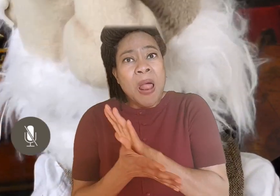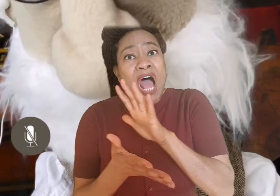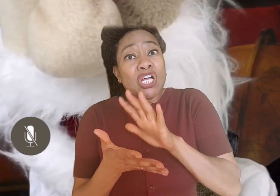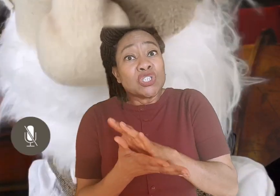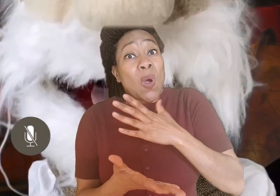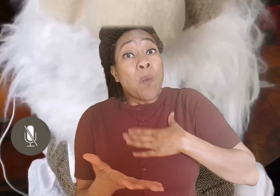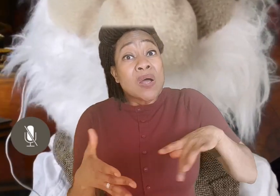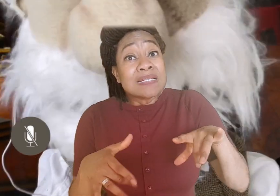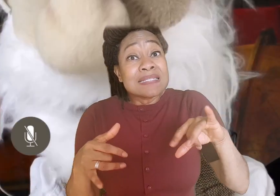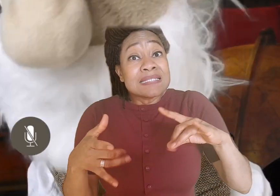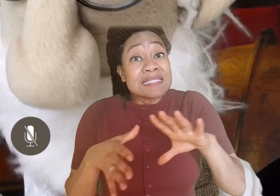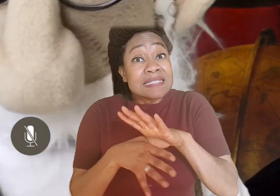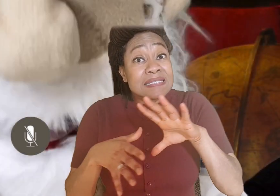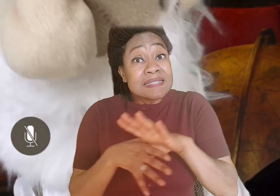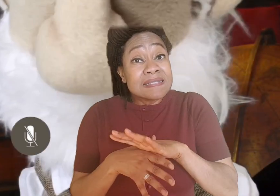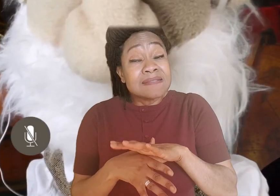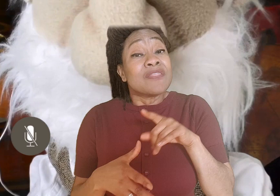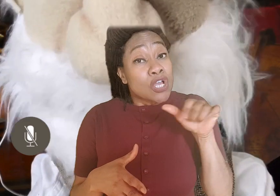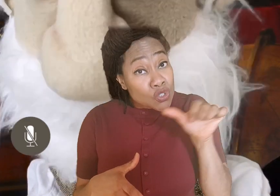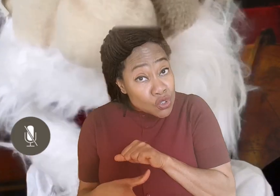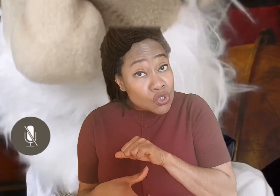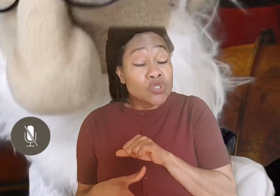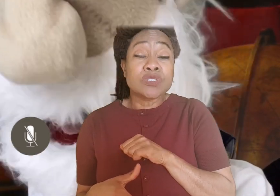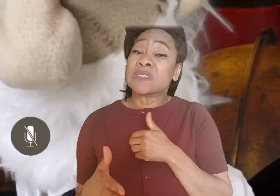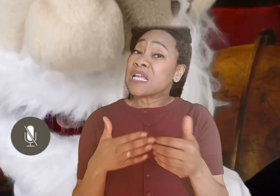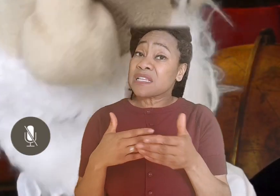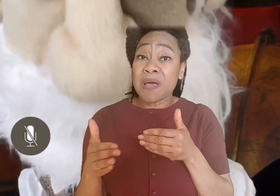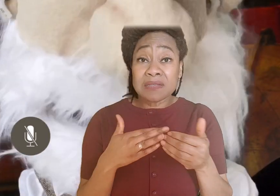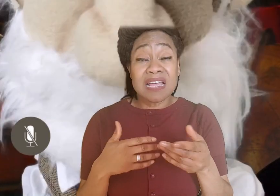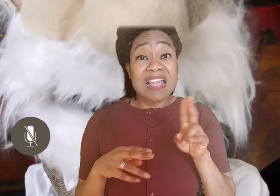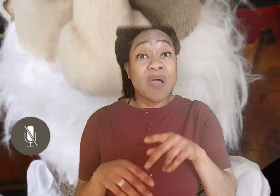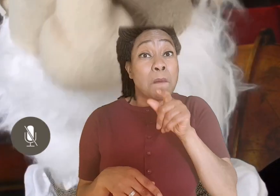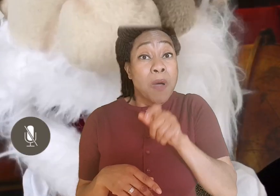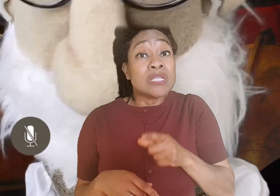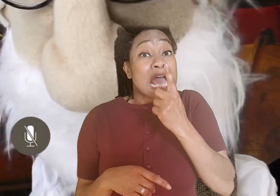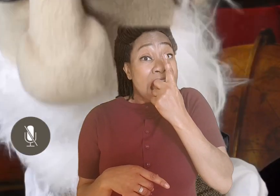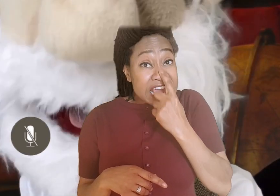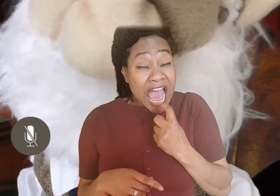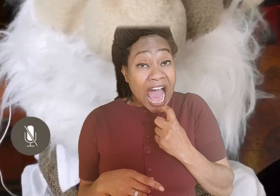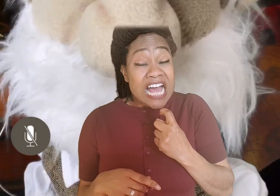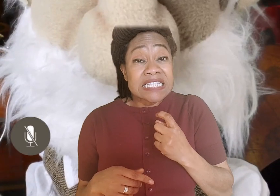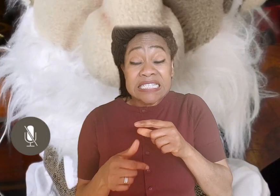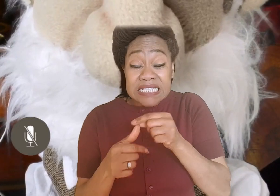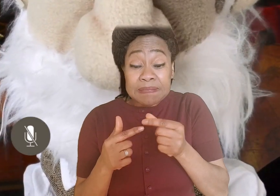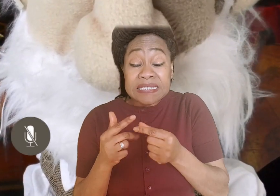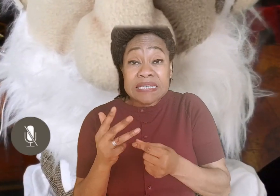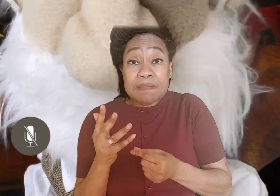and I should do so whether or no the person were capable of producing somatic symptoms.